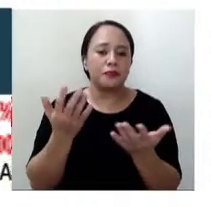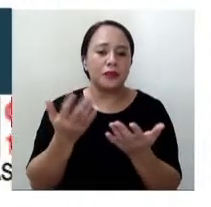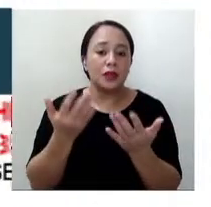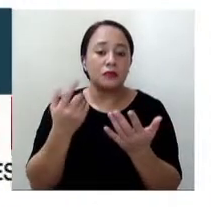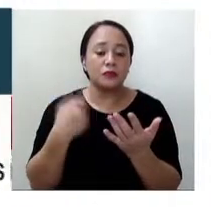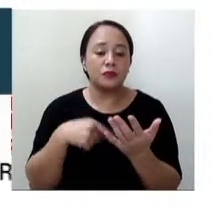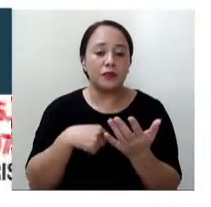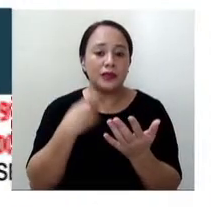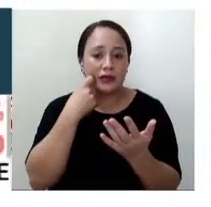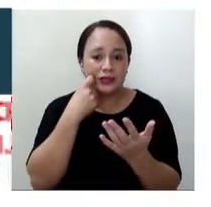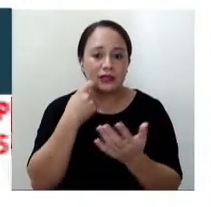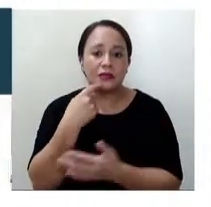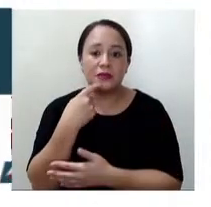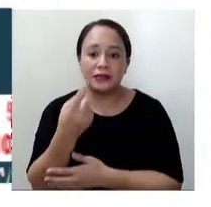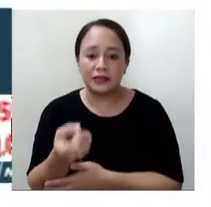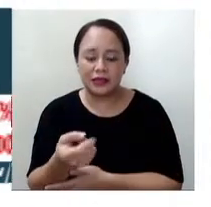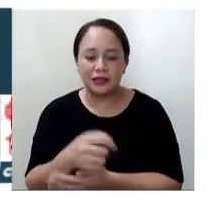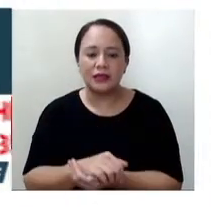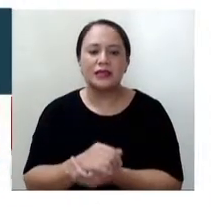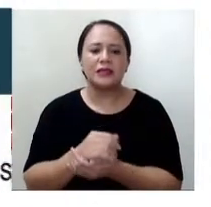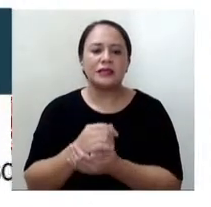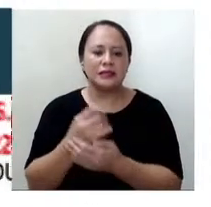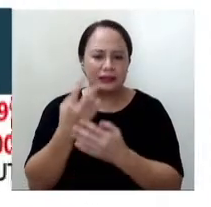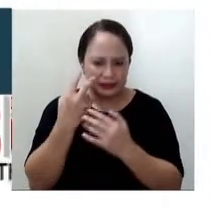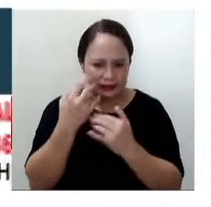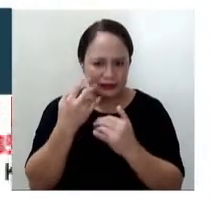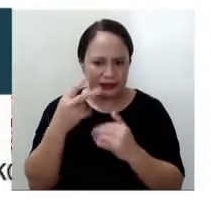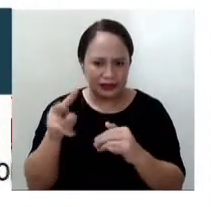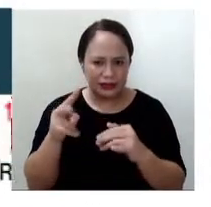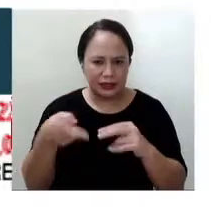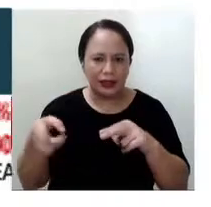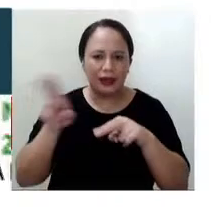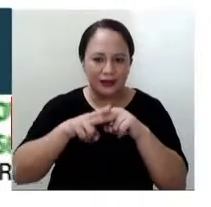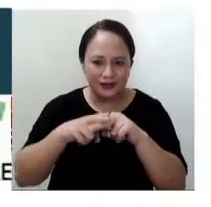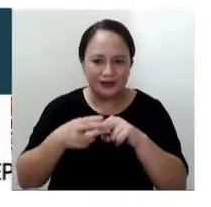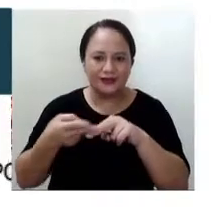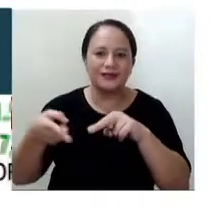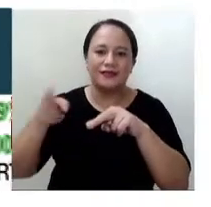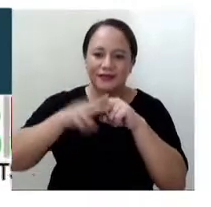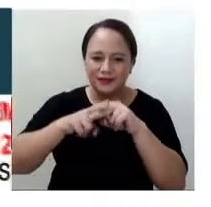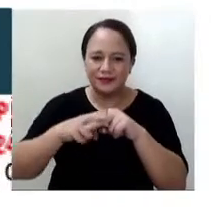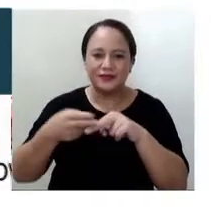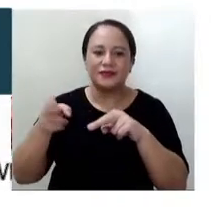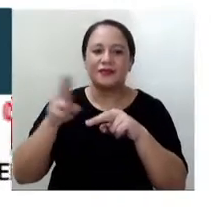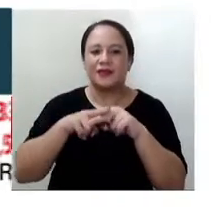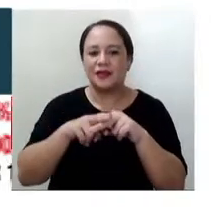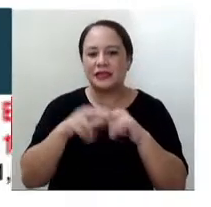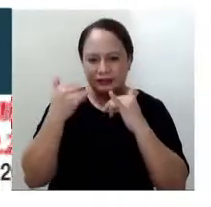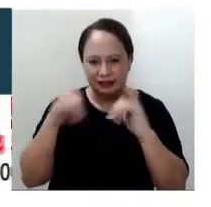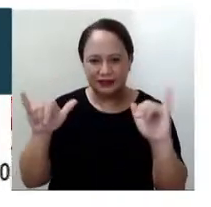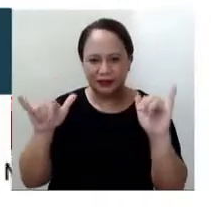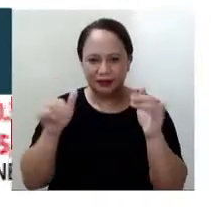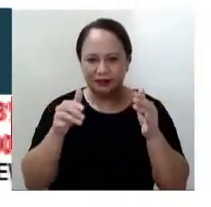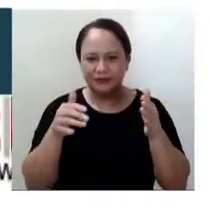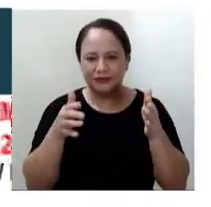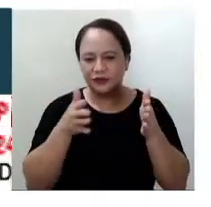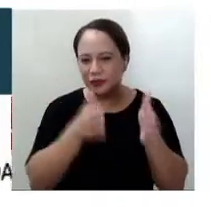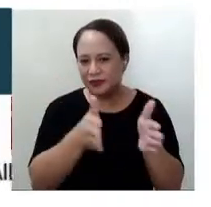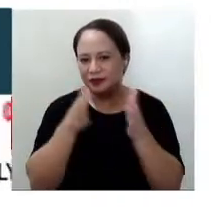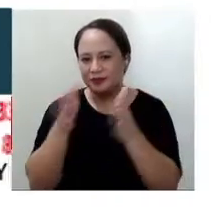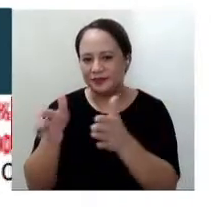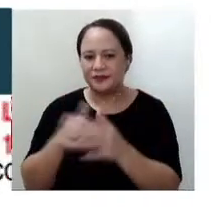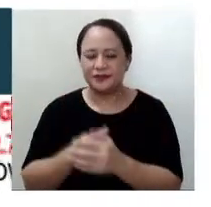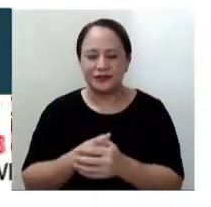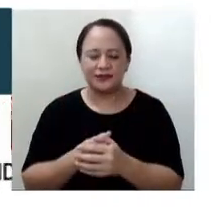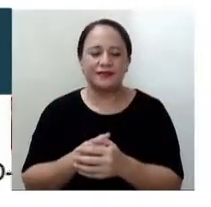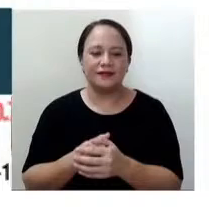a moment ago, we're seeing that increase now with the same tactics that